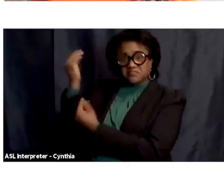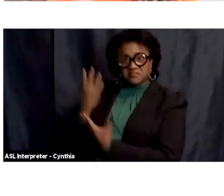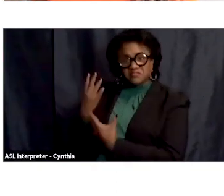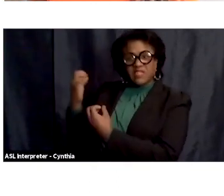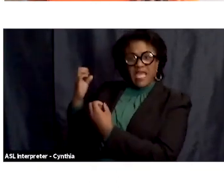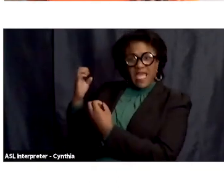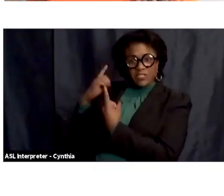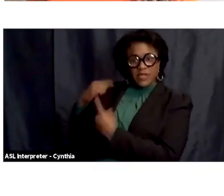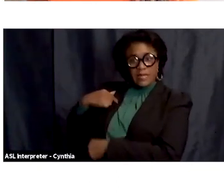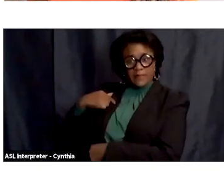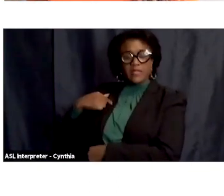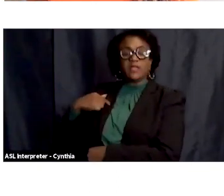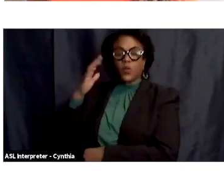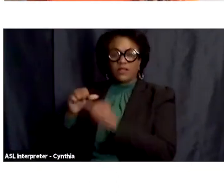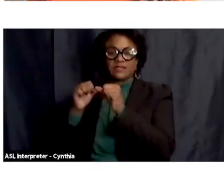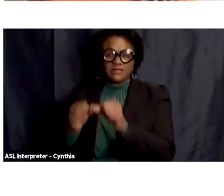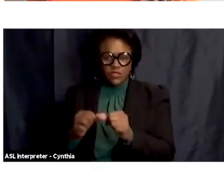today and will continue to inform what I do.